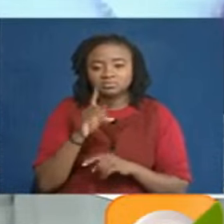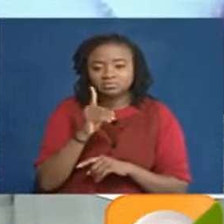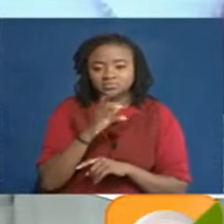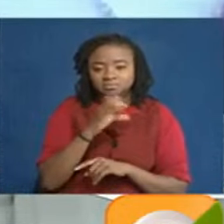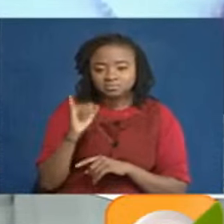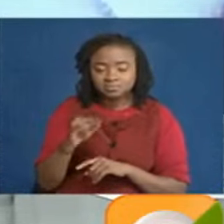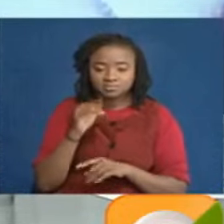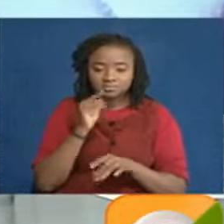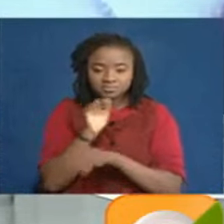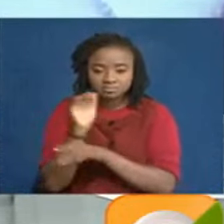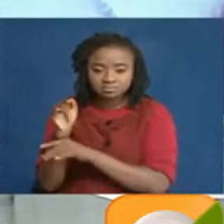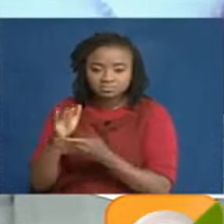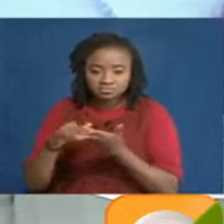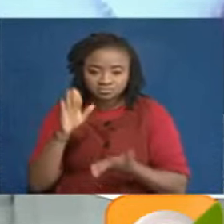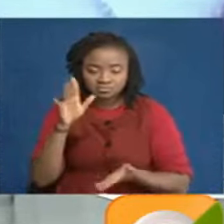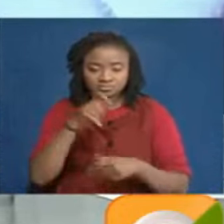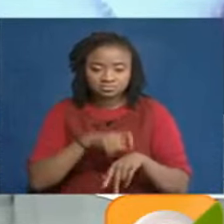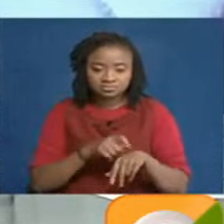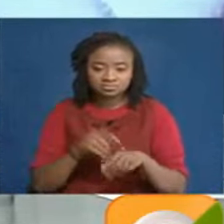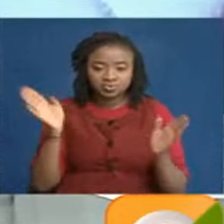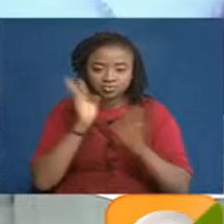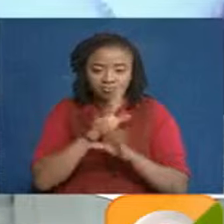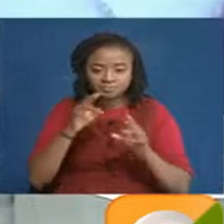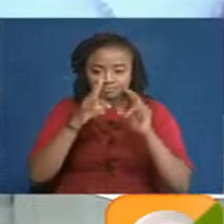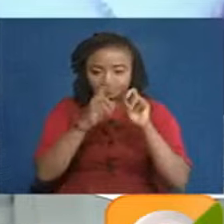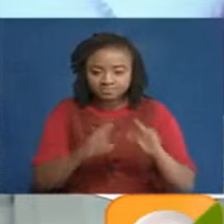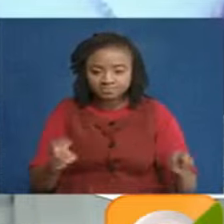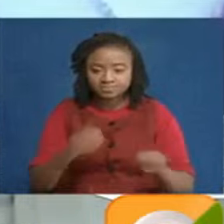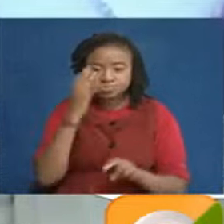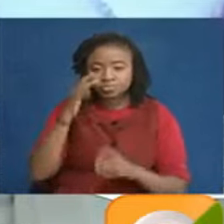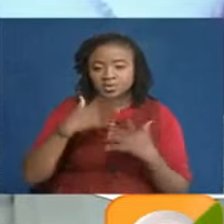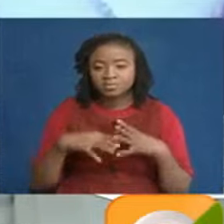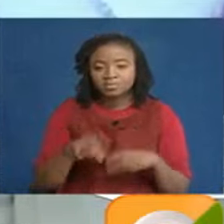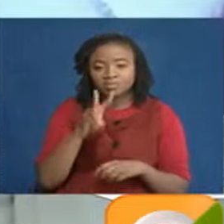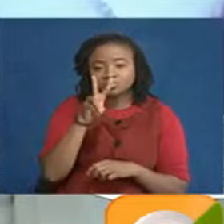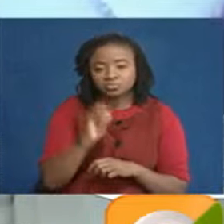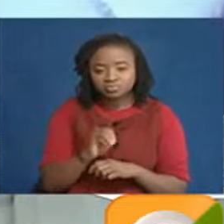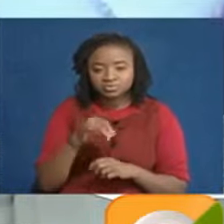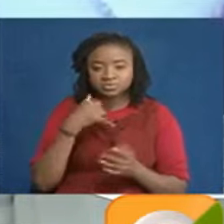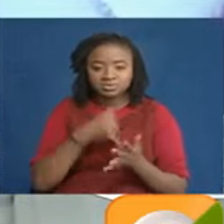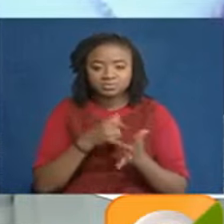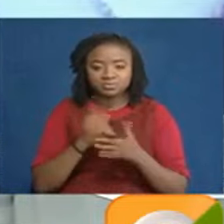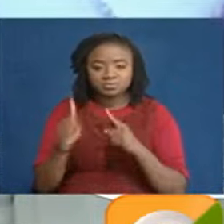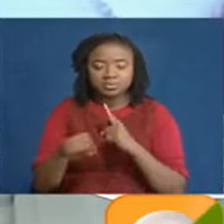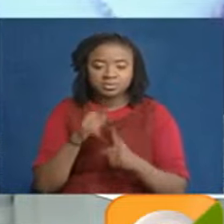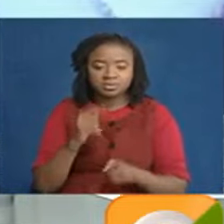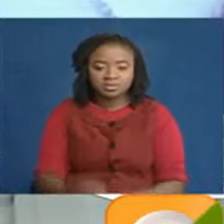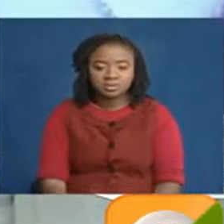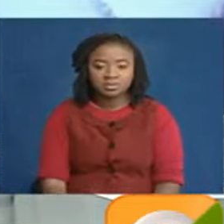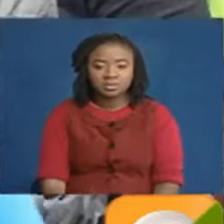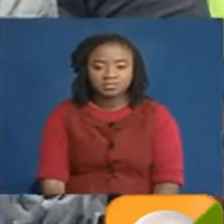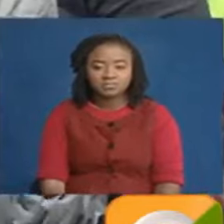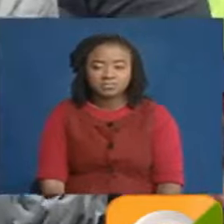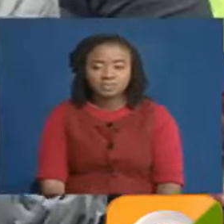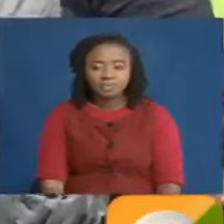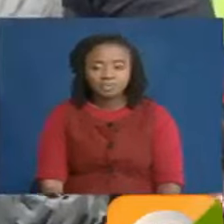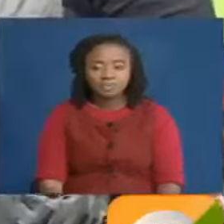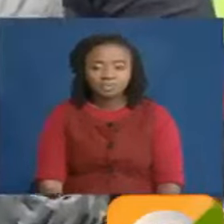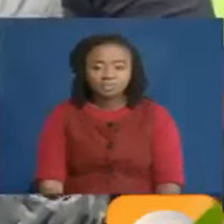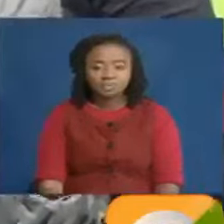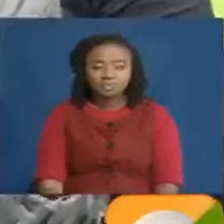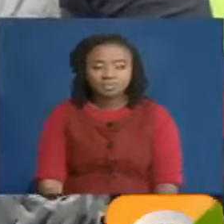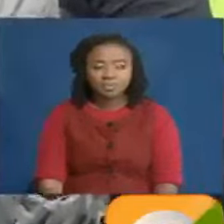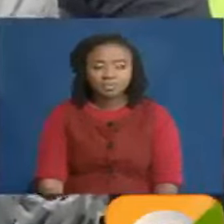for more time to conclude investigations, where about 20 people are believed to have been involved in the incident. We want justice.